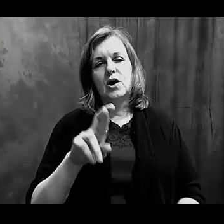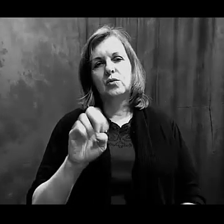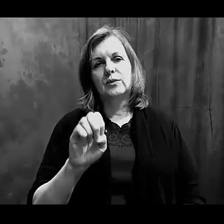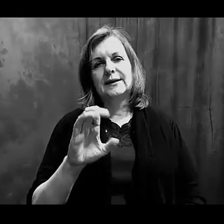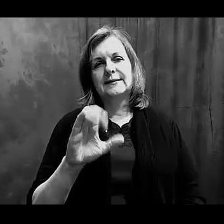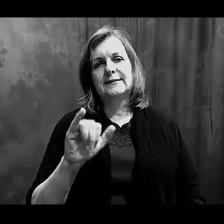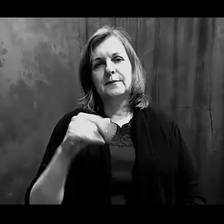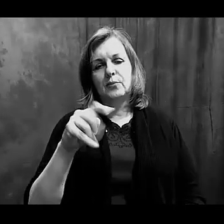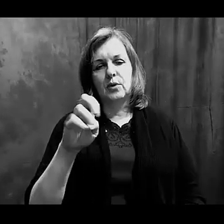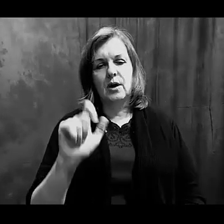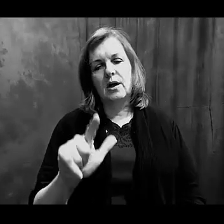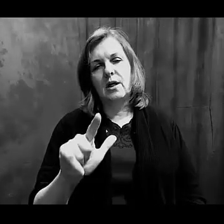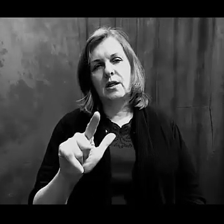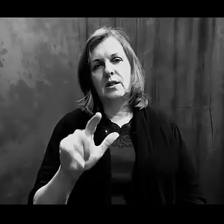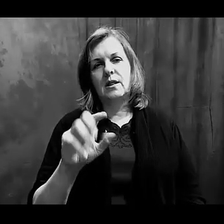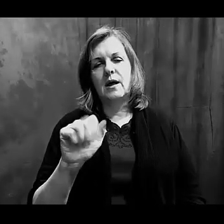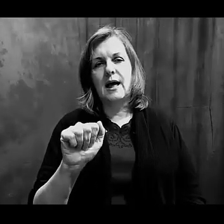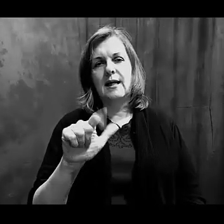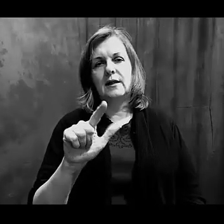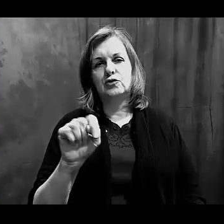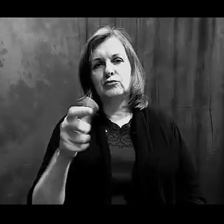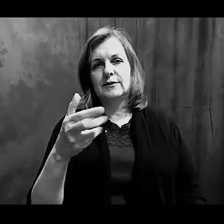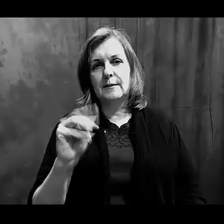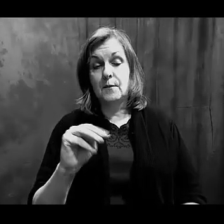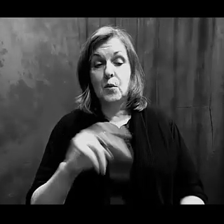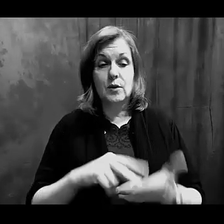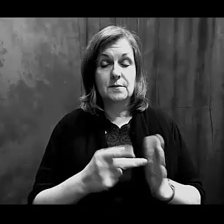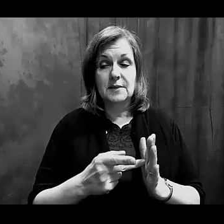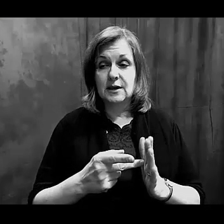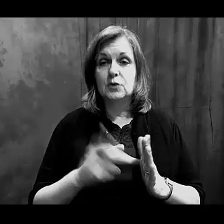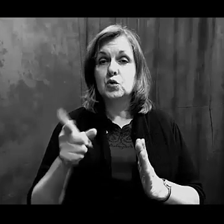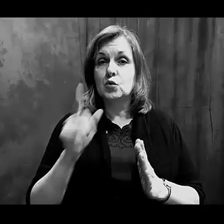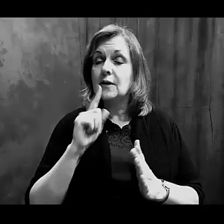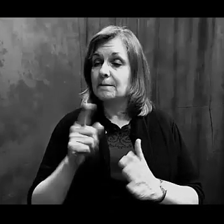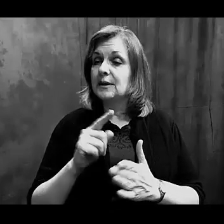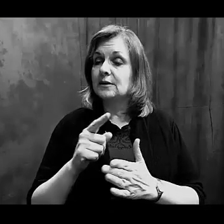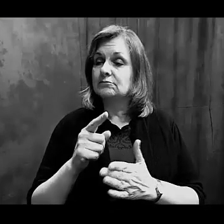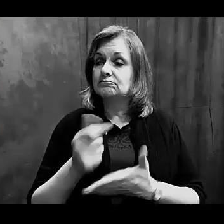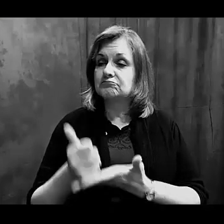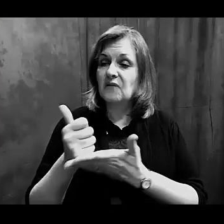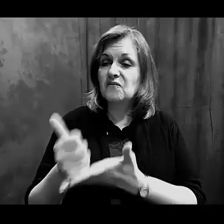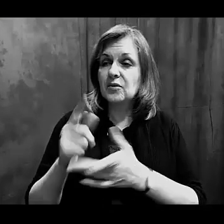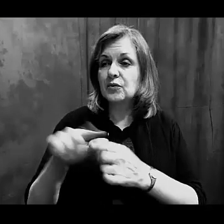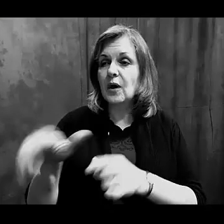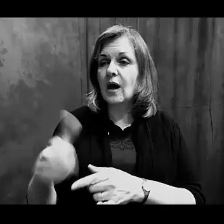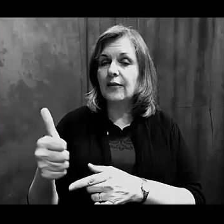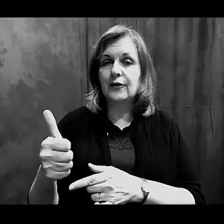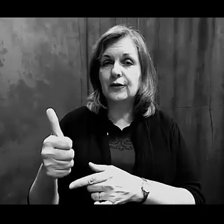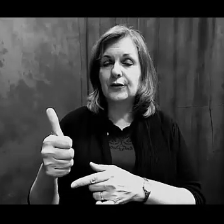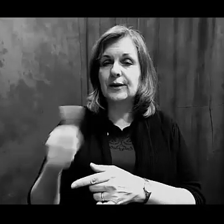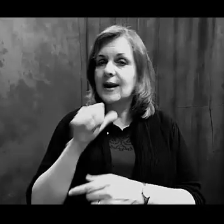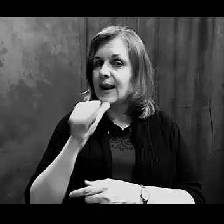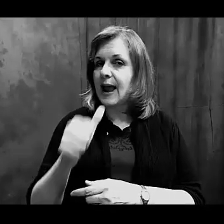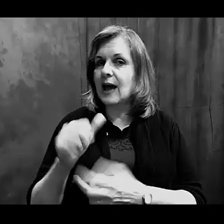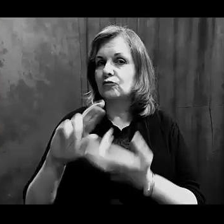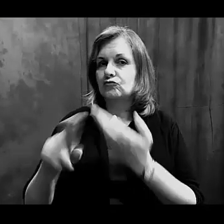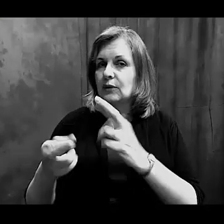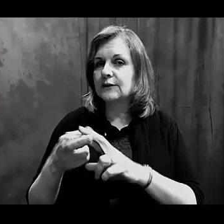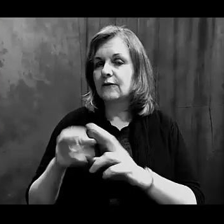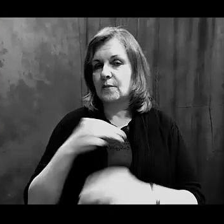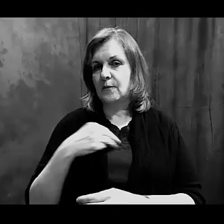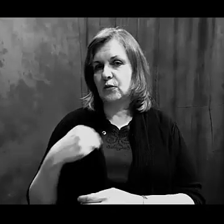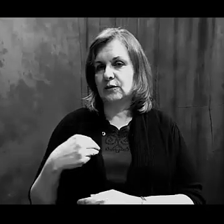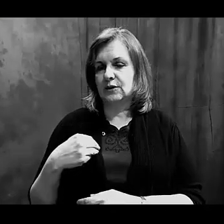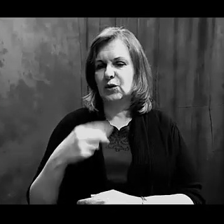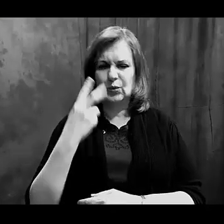is actually the idea that you can be altruistic to non-relatives. We see this almost exclusively